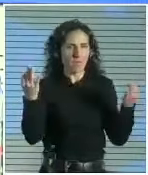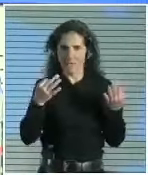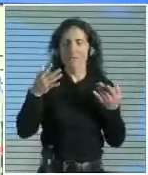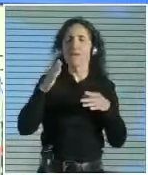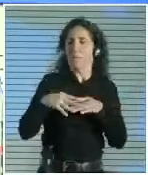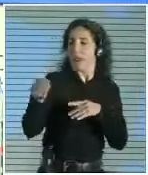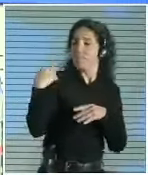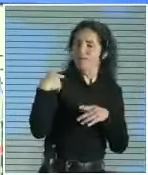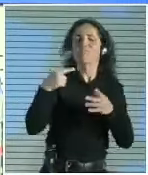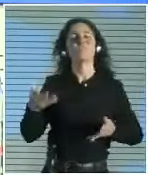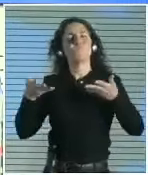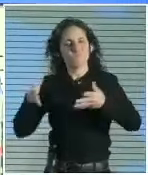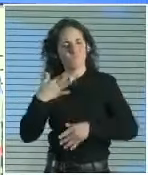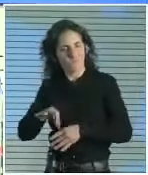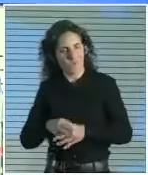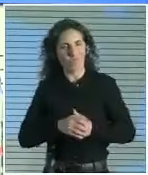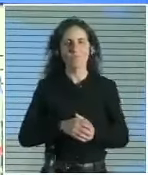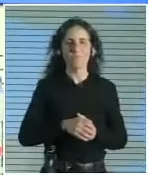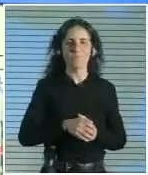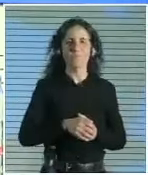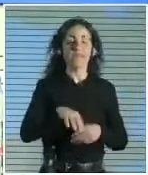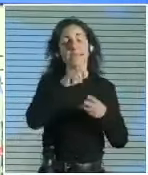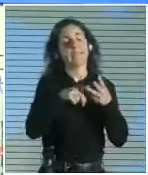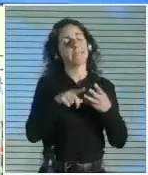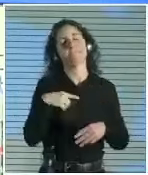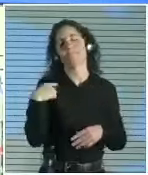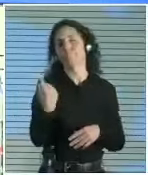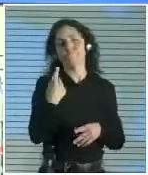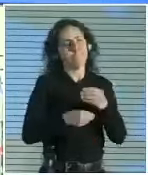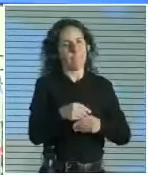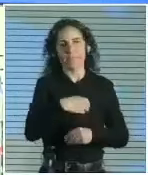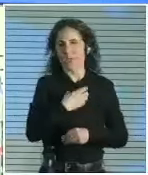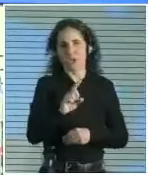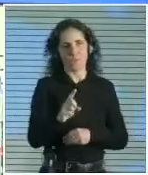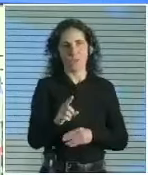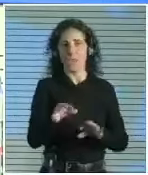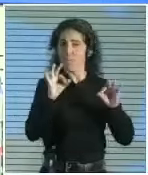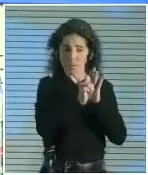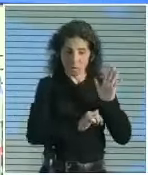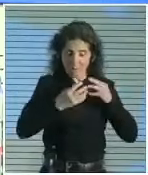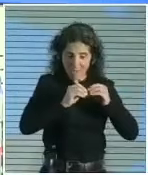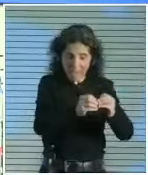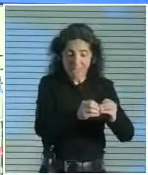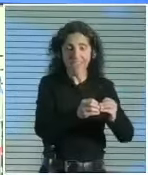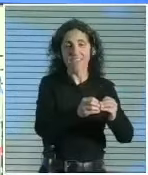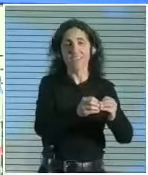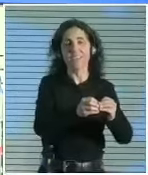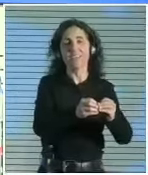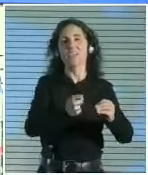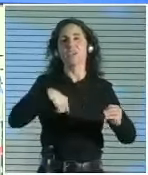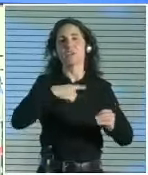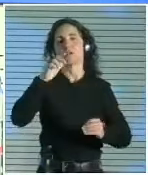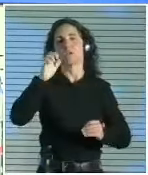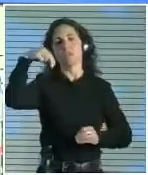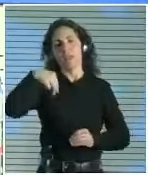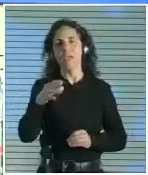this alone. So we have worked in the development of the program with GSTC, with Glenn and his organization, SHA, and